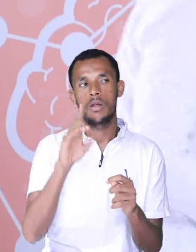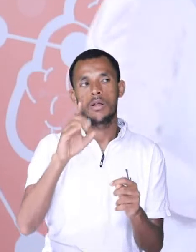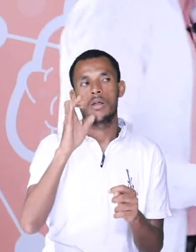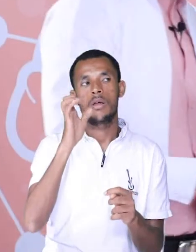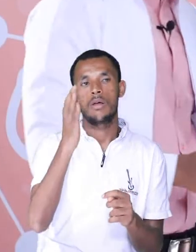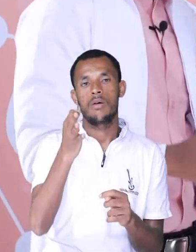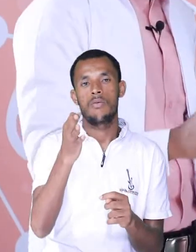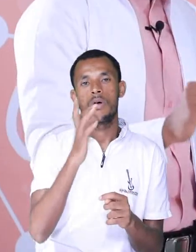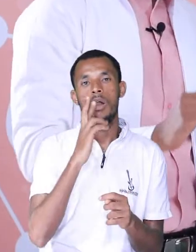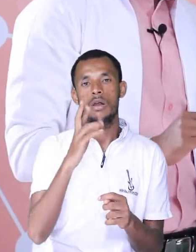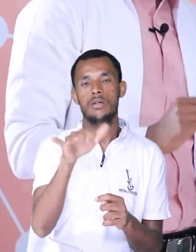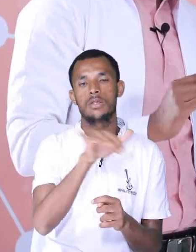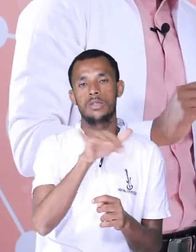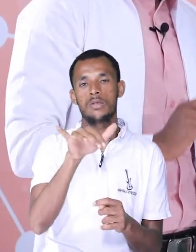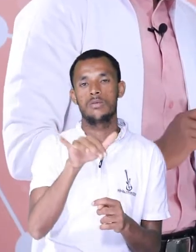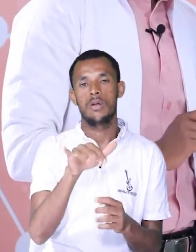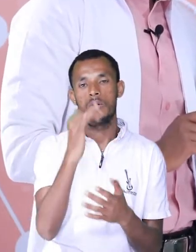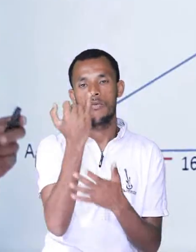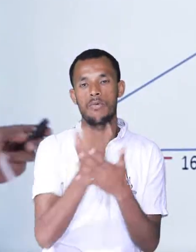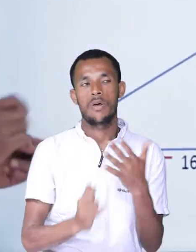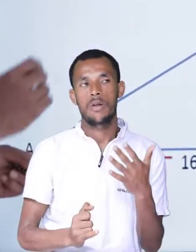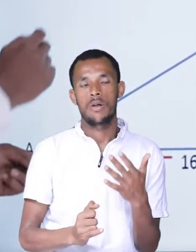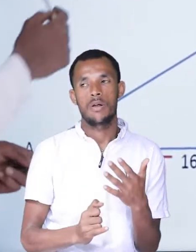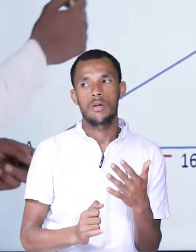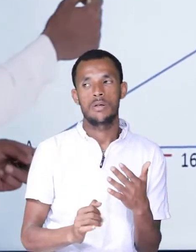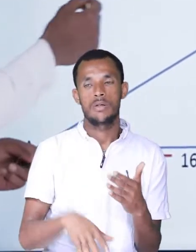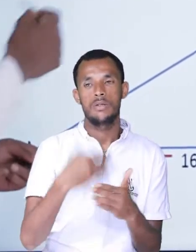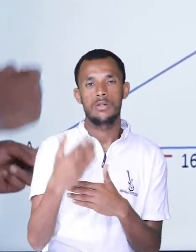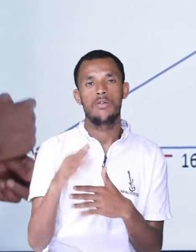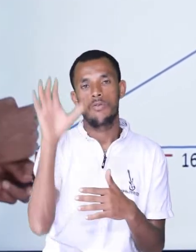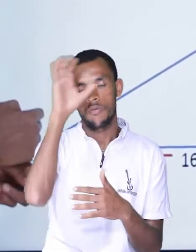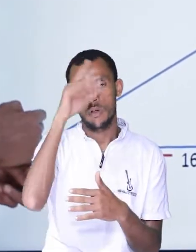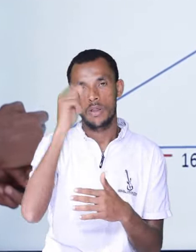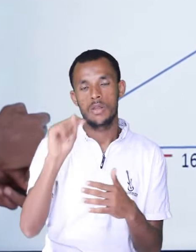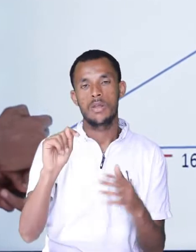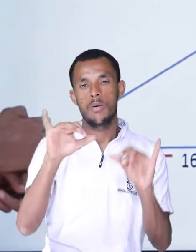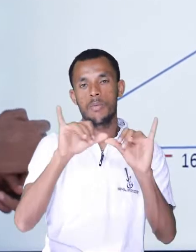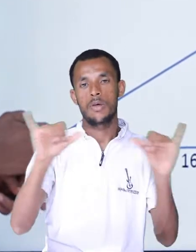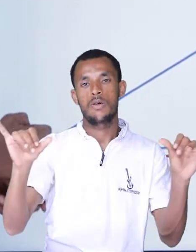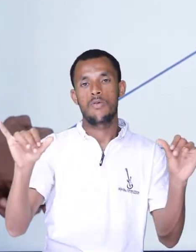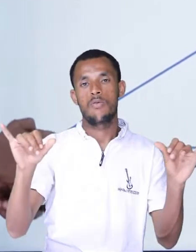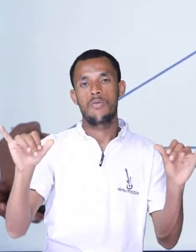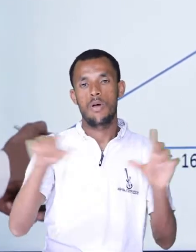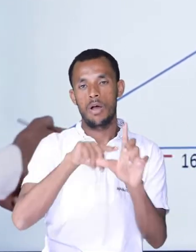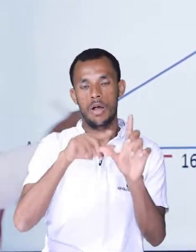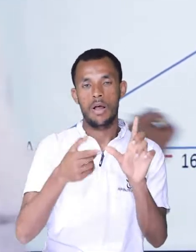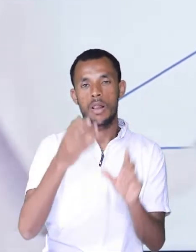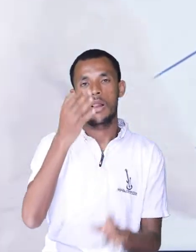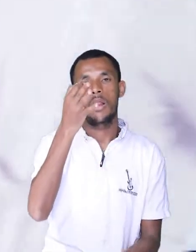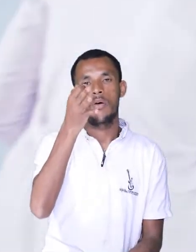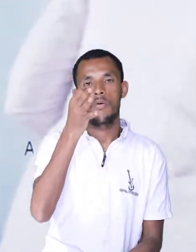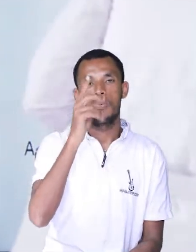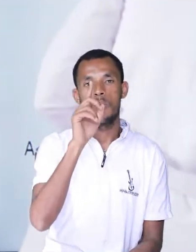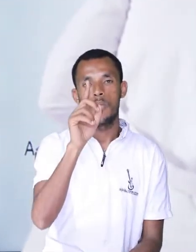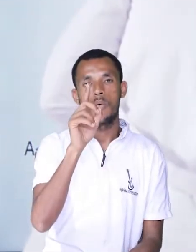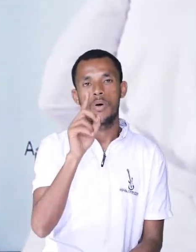DEF are similar figure. Then find the measure of angle F. What